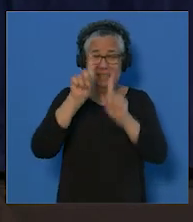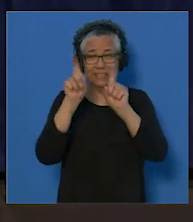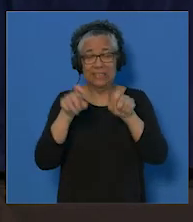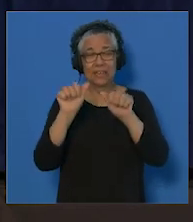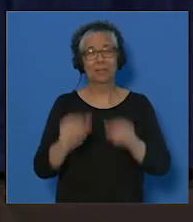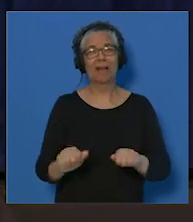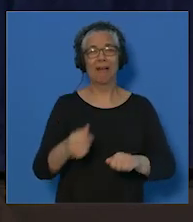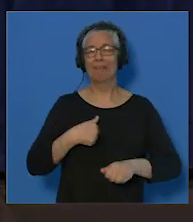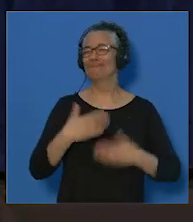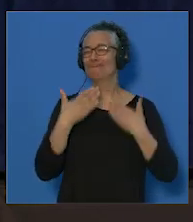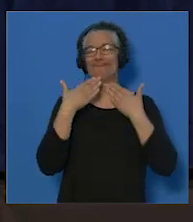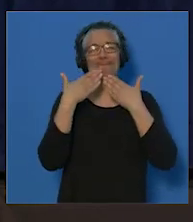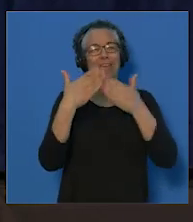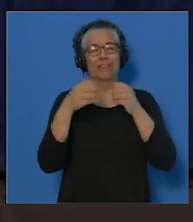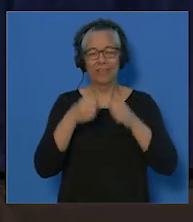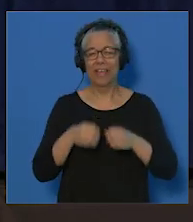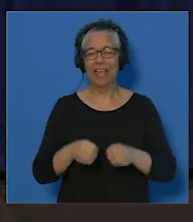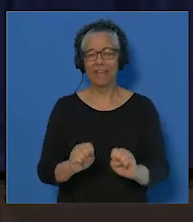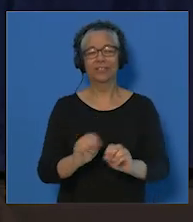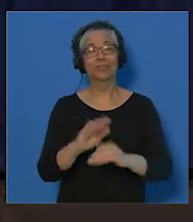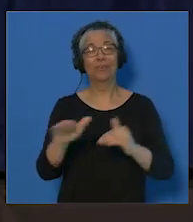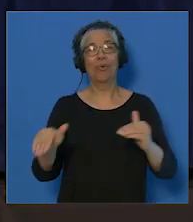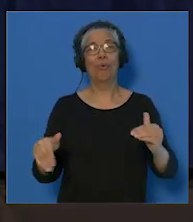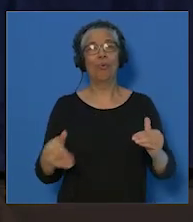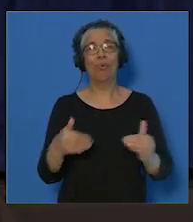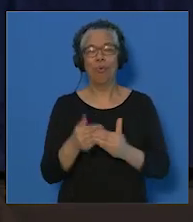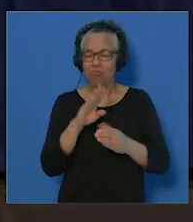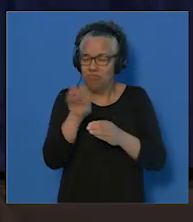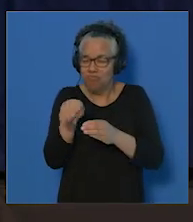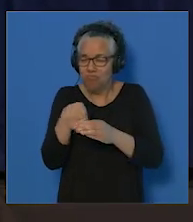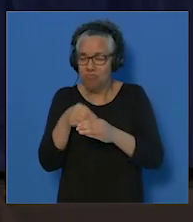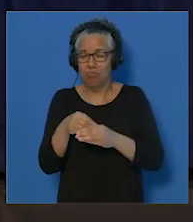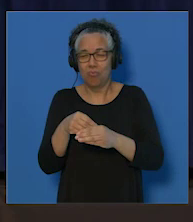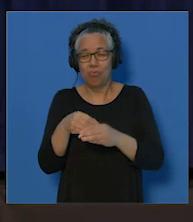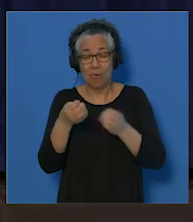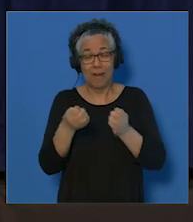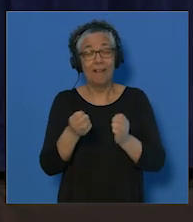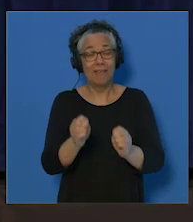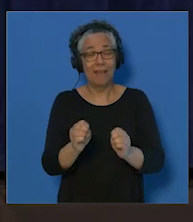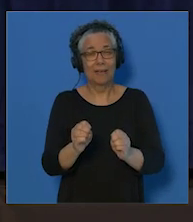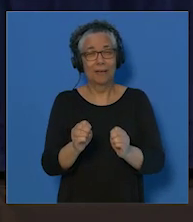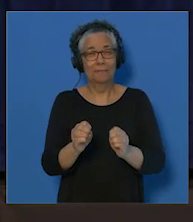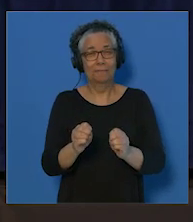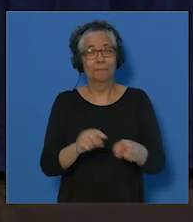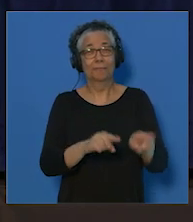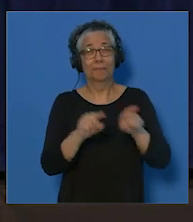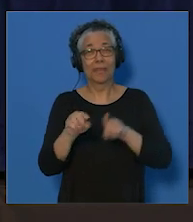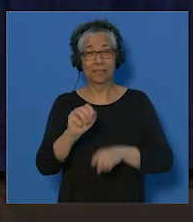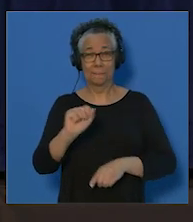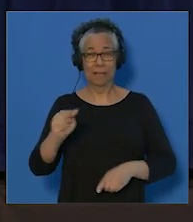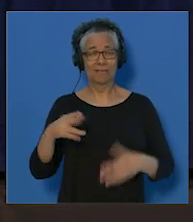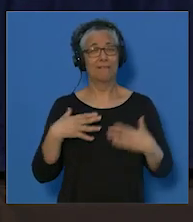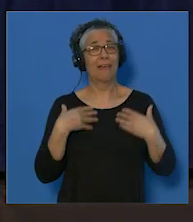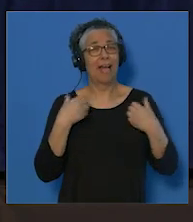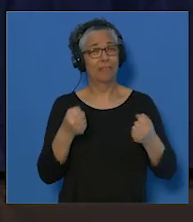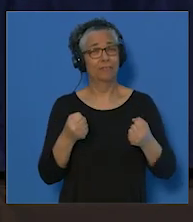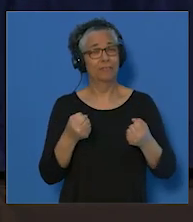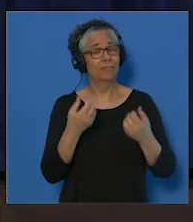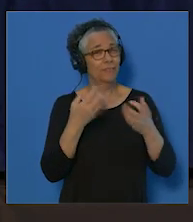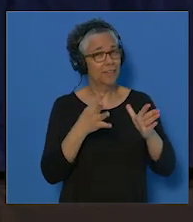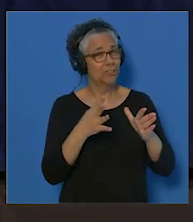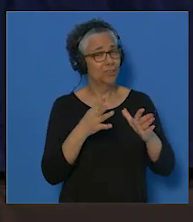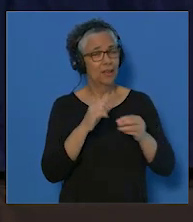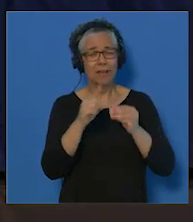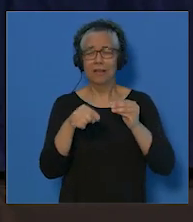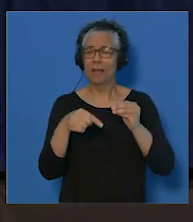am grateful for the efforts of all persons who've been involved in that particular effort. As the Minister of Health ended on the technology